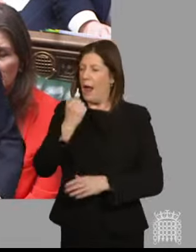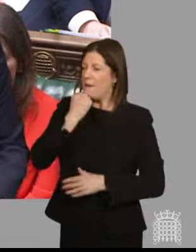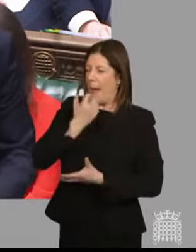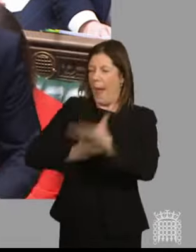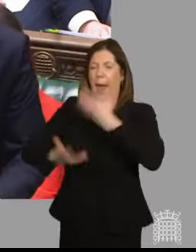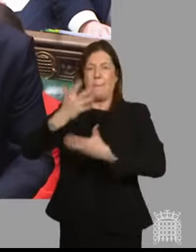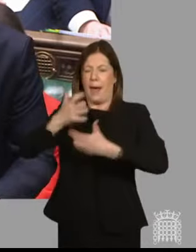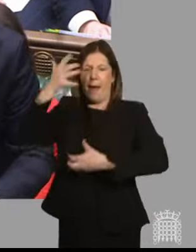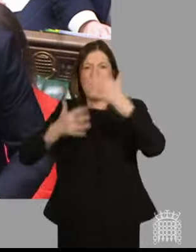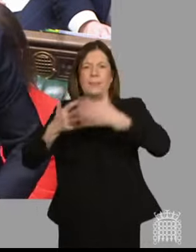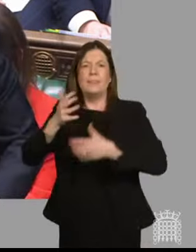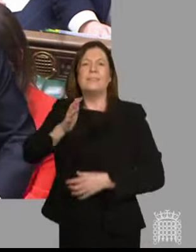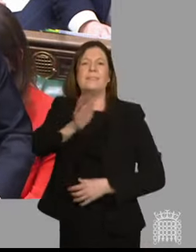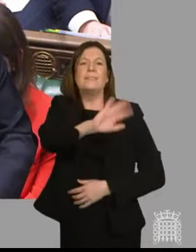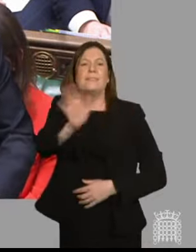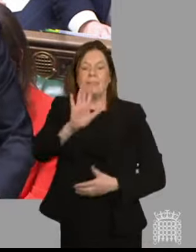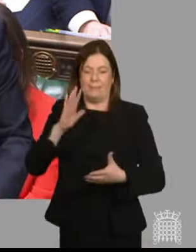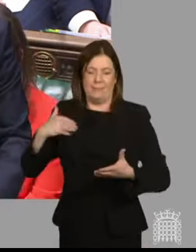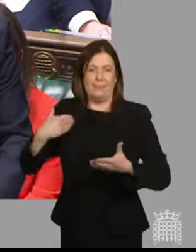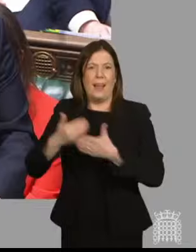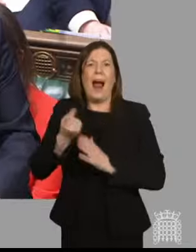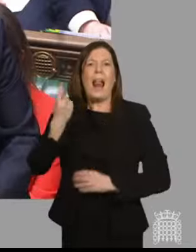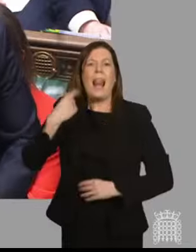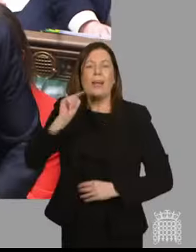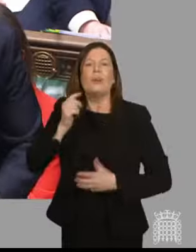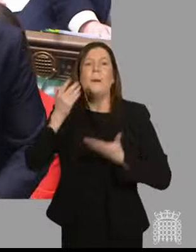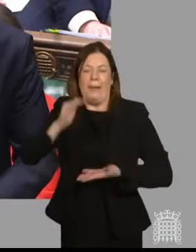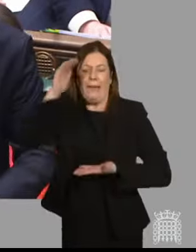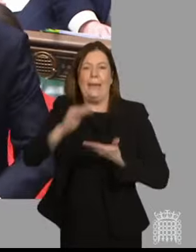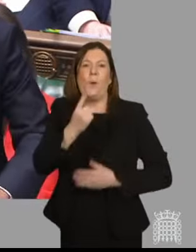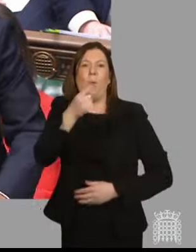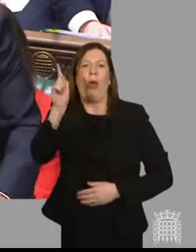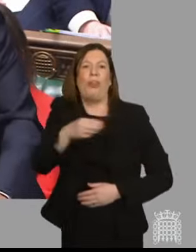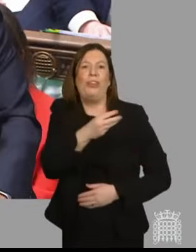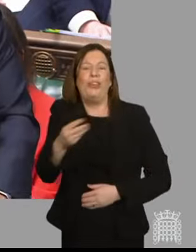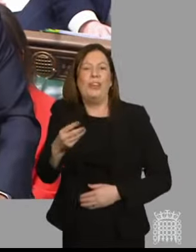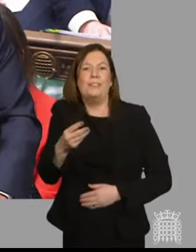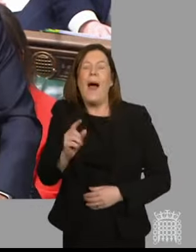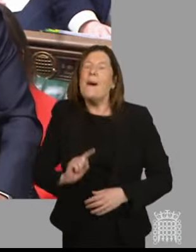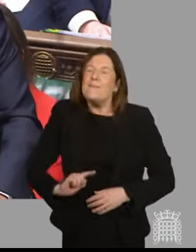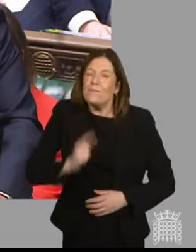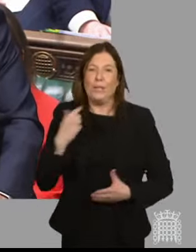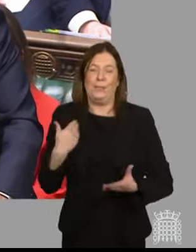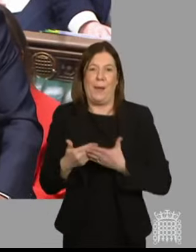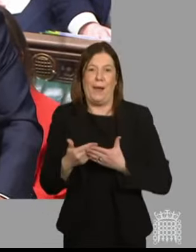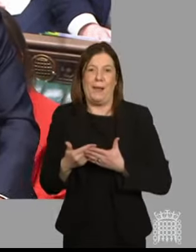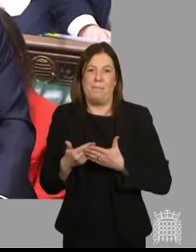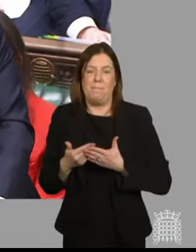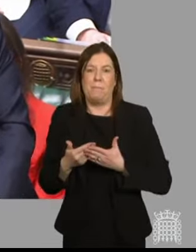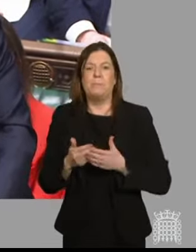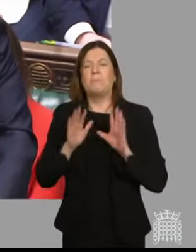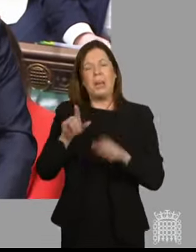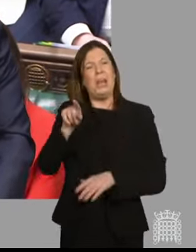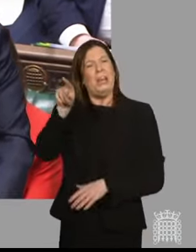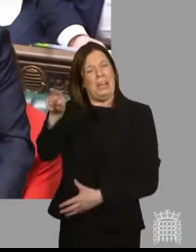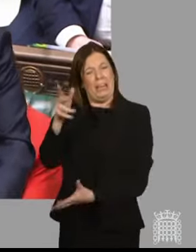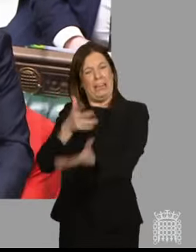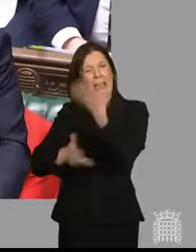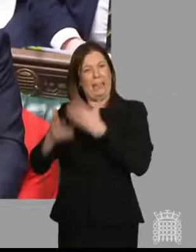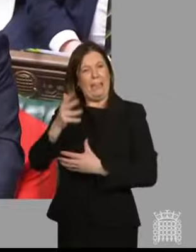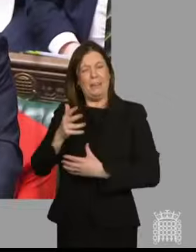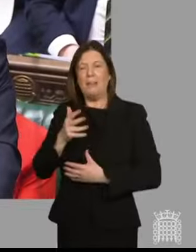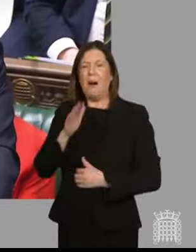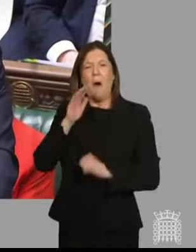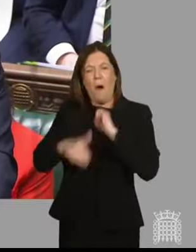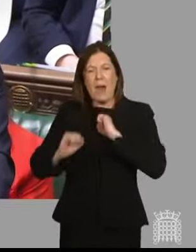Mr. Speaker, the first time that's happened. And then he talked, Mr. Speaker, he talked about smashing the gangs. Well, if he does care